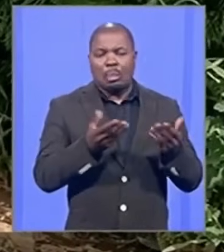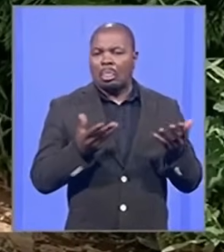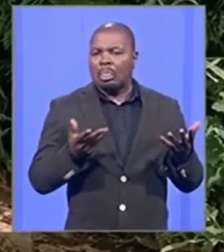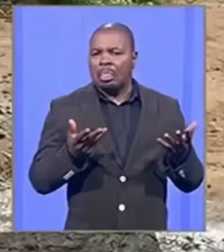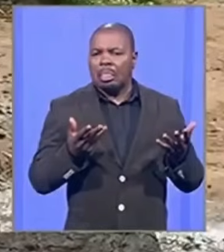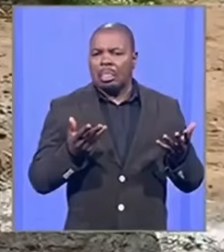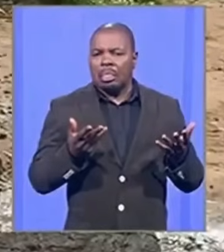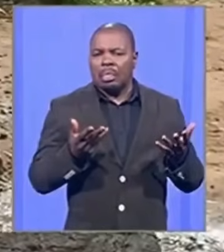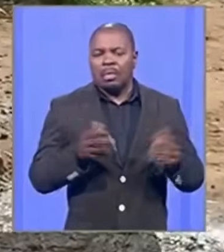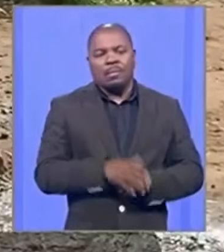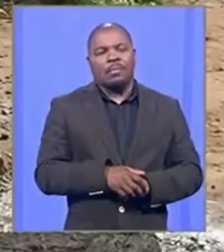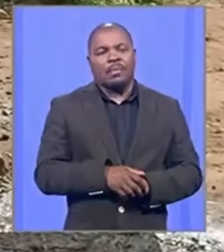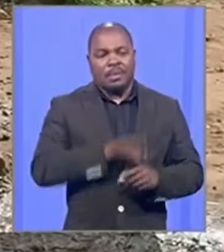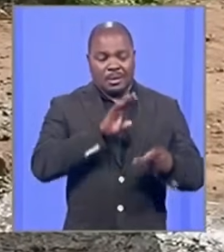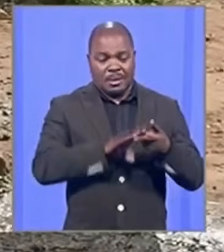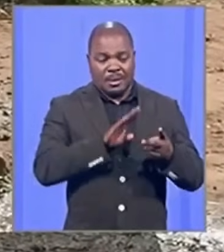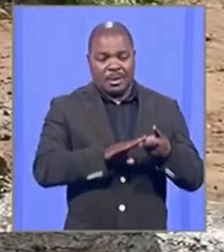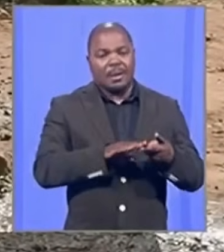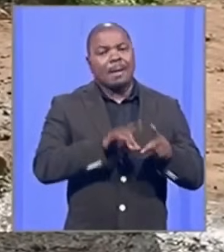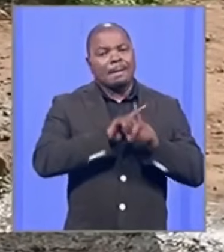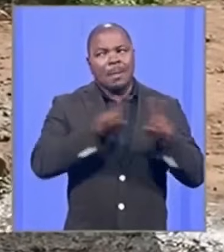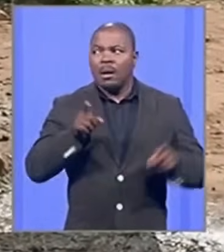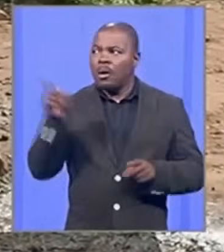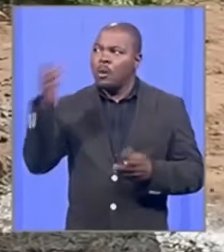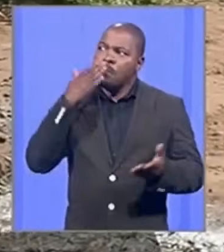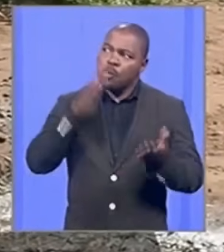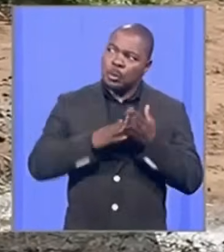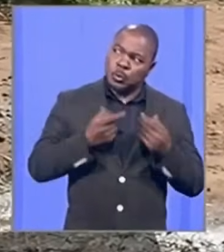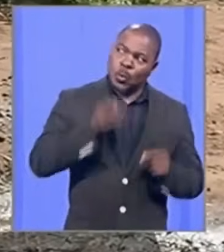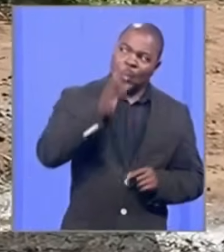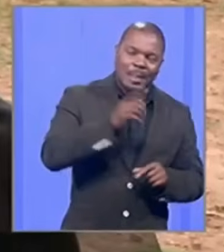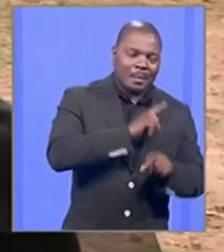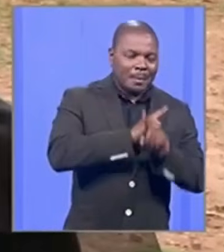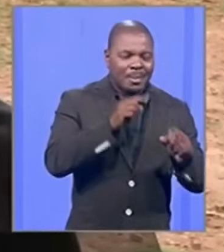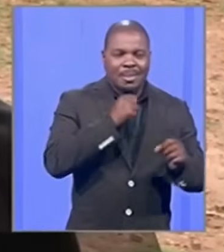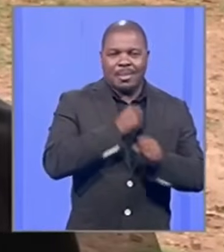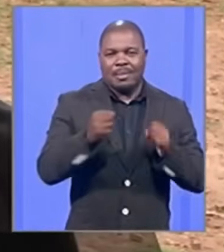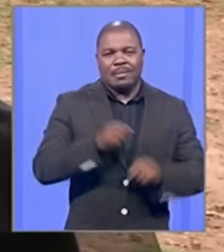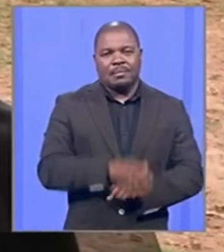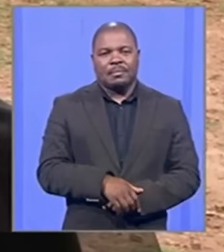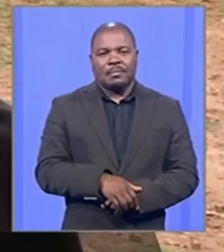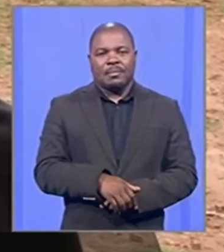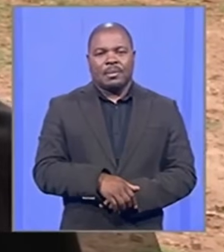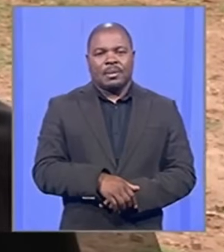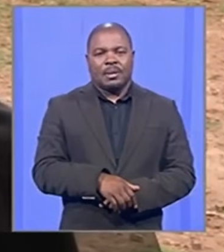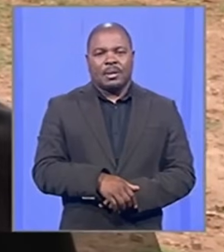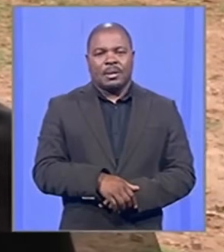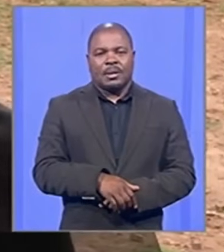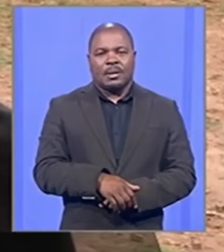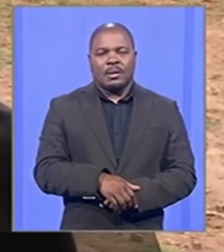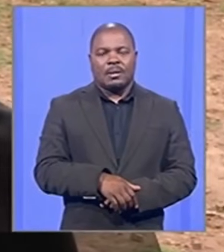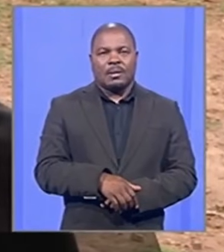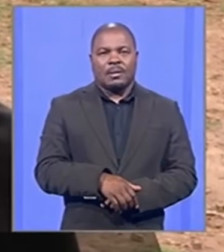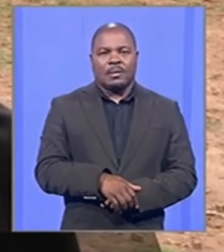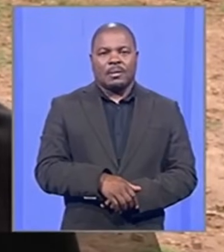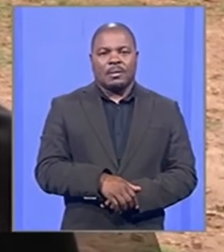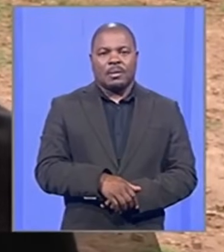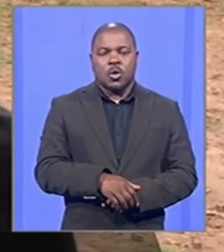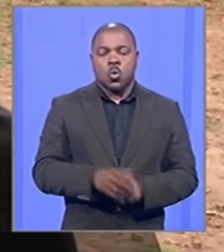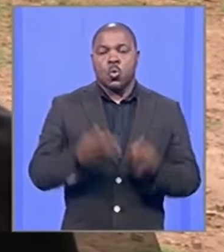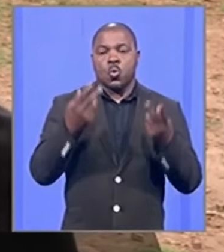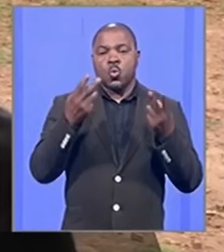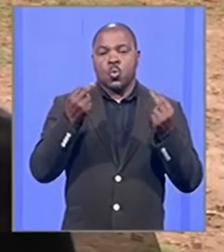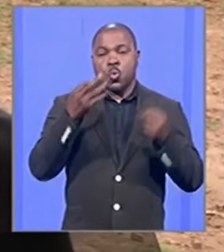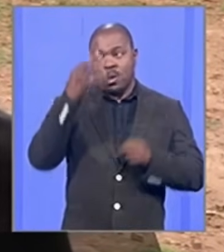pheletsong gaufinyana le goja go entswe ditshepiso. Ga e sa le fela re tsena mo pusong e